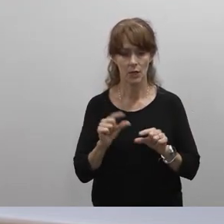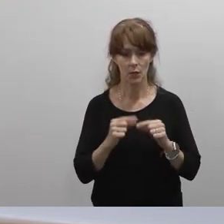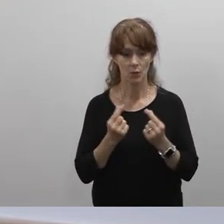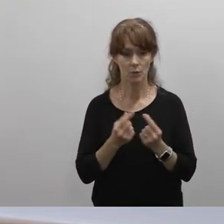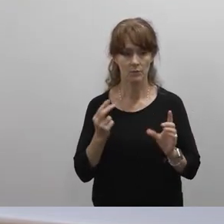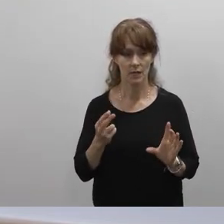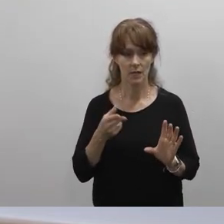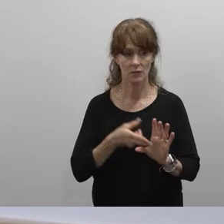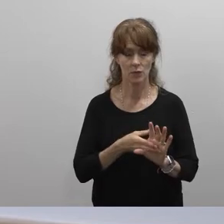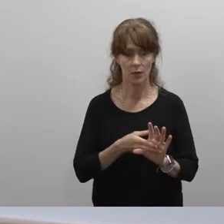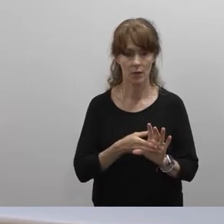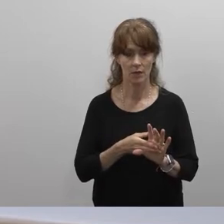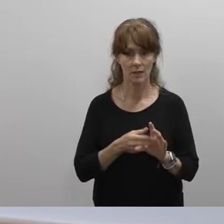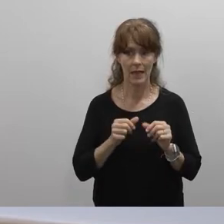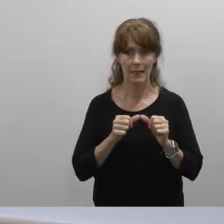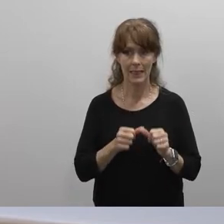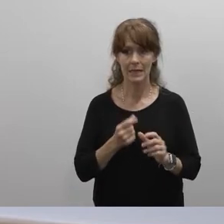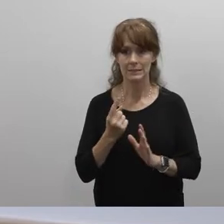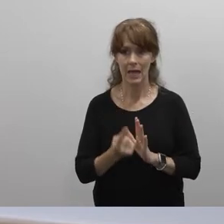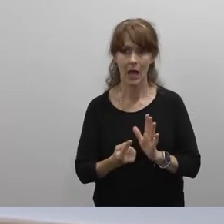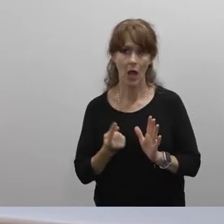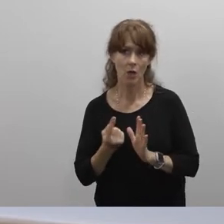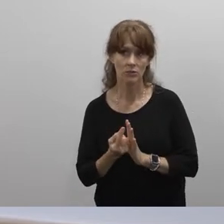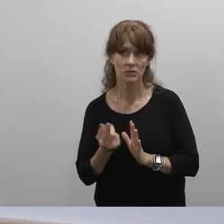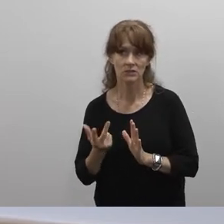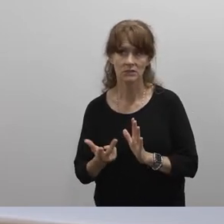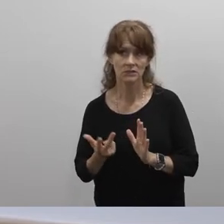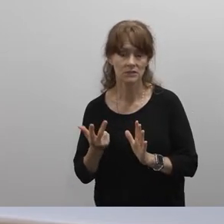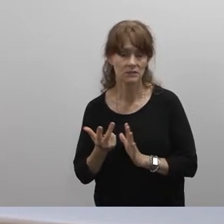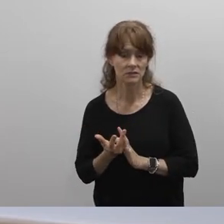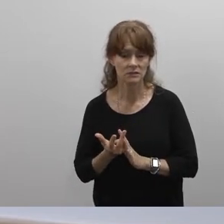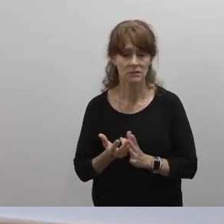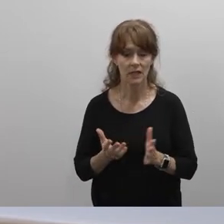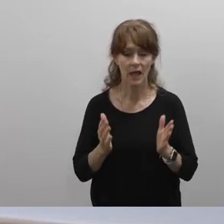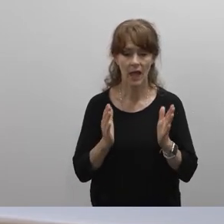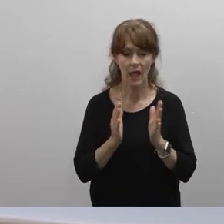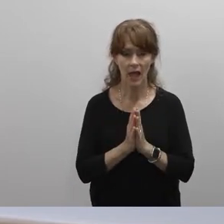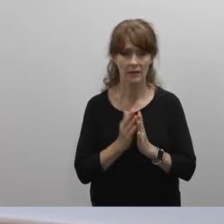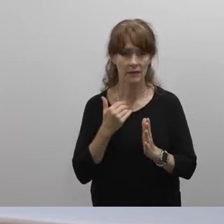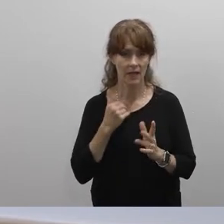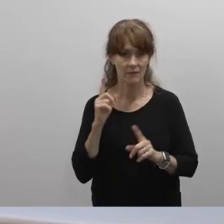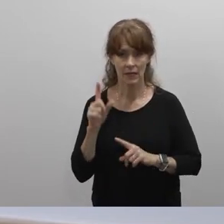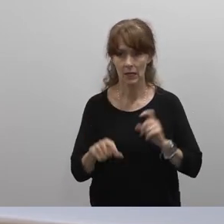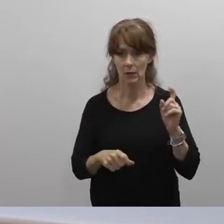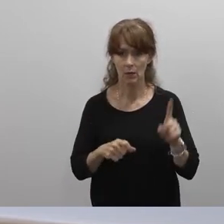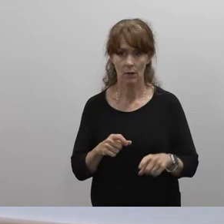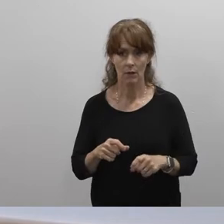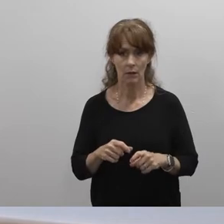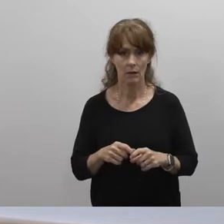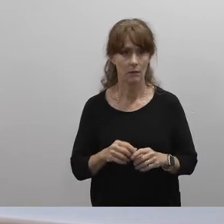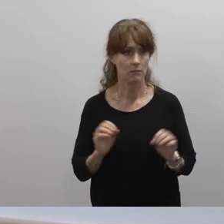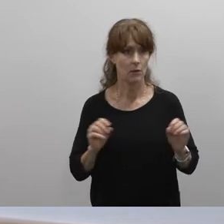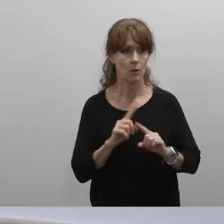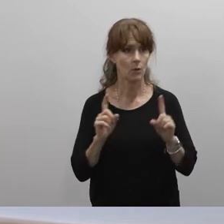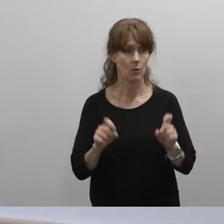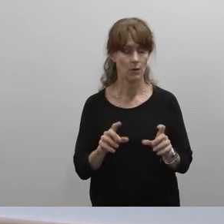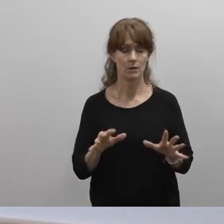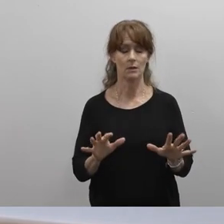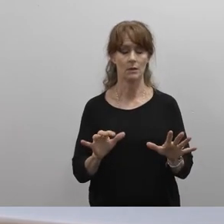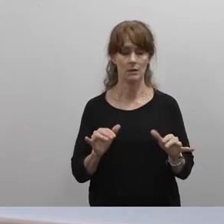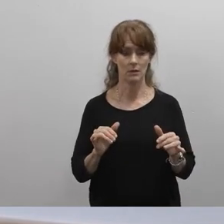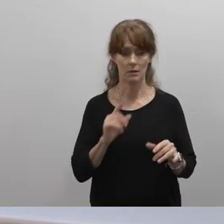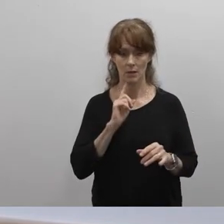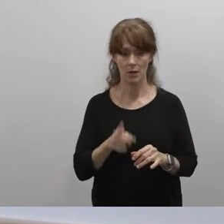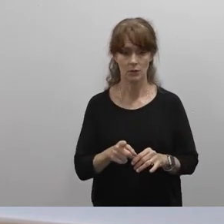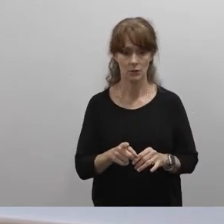usually lasted a couple of hours, and they ask you if you had any questions, and you didn't have any questions because you weren't